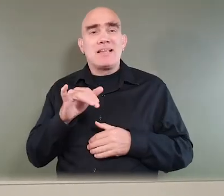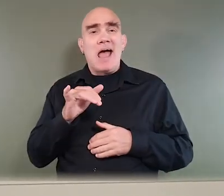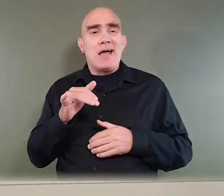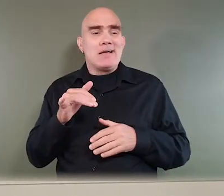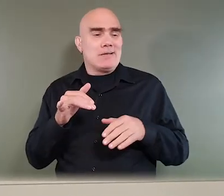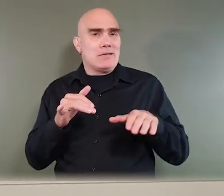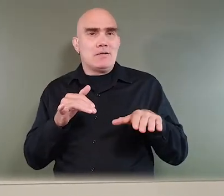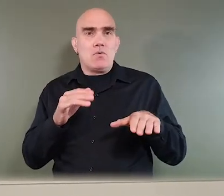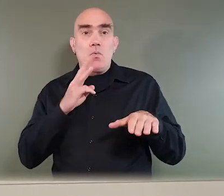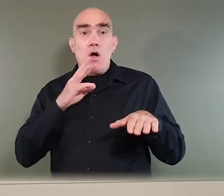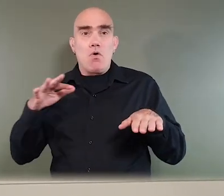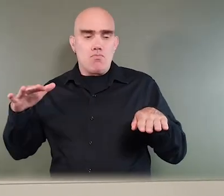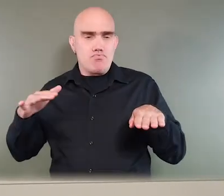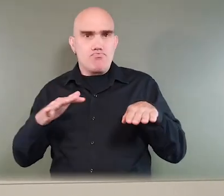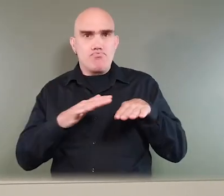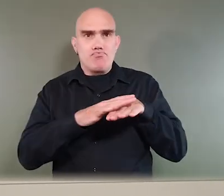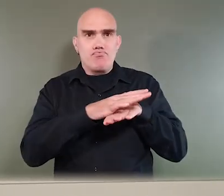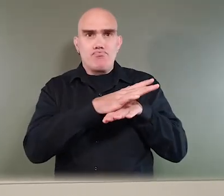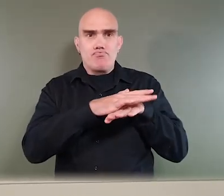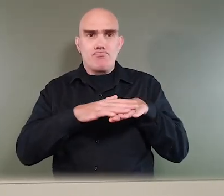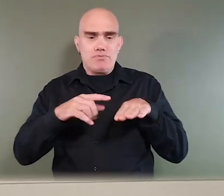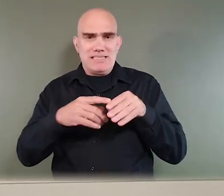like the tide coming into the shore,